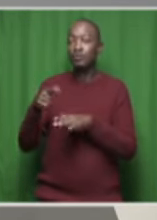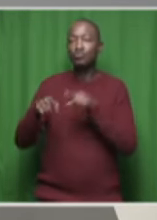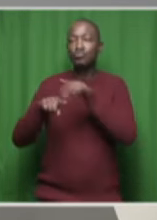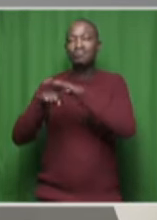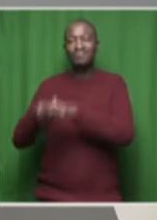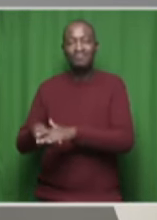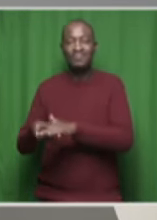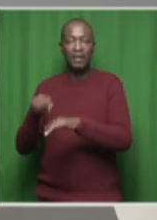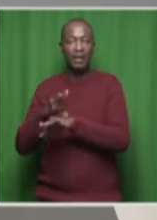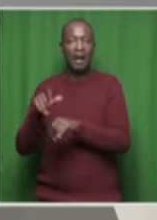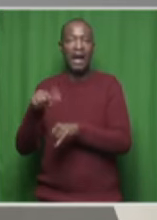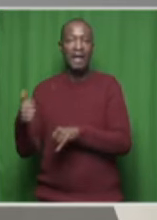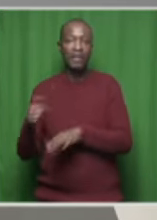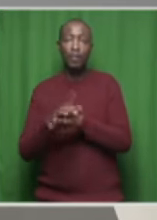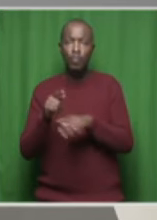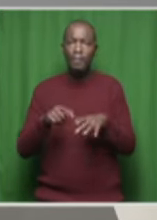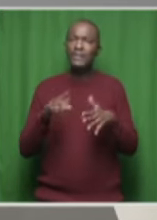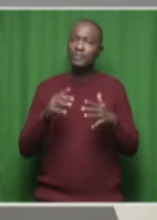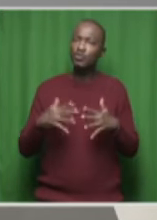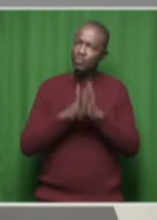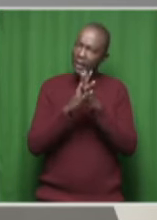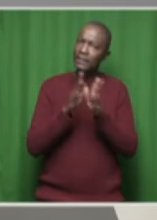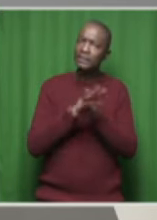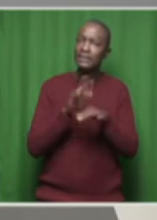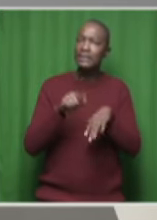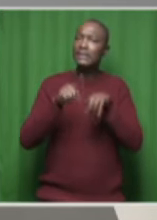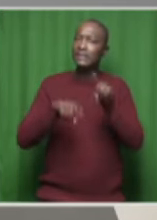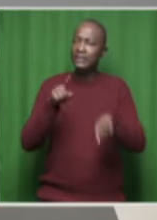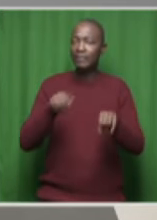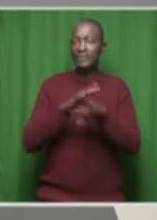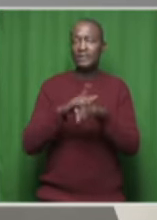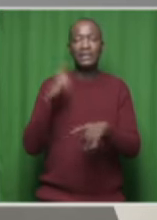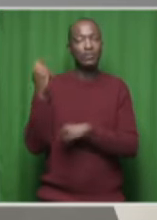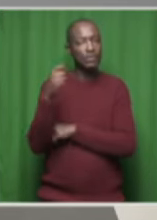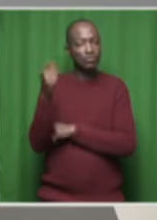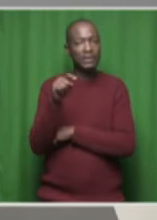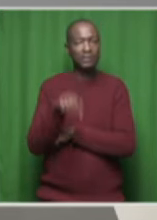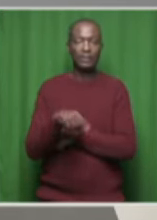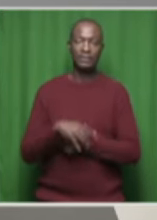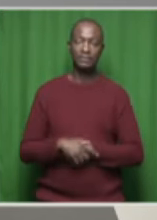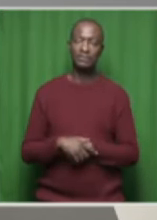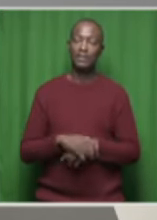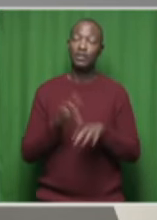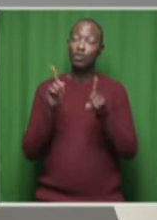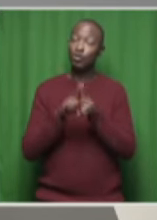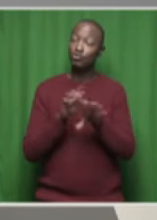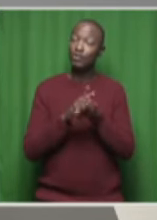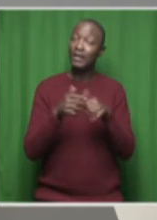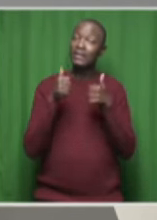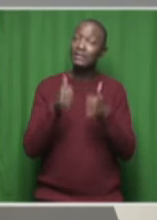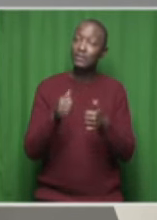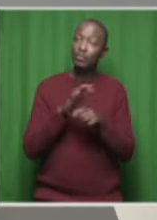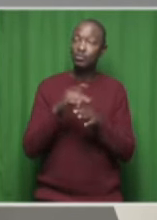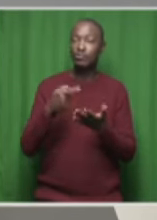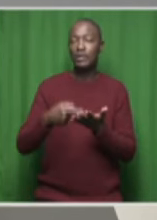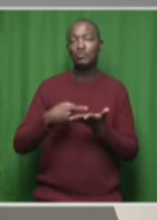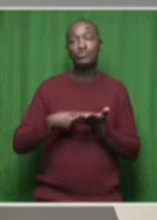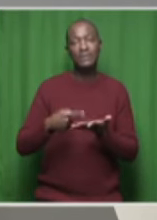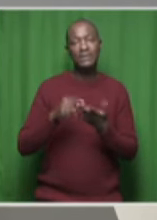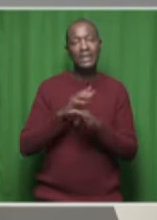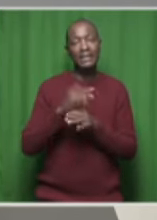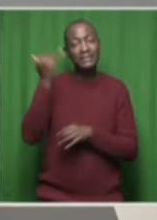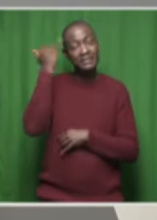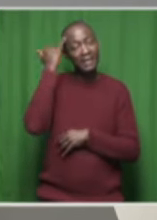must be united in our diversity, and celebrating this, I think, is important. But it also is a good trigger for discussing the ideas